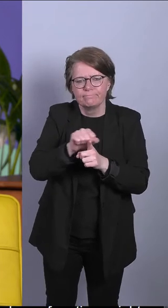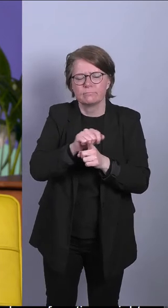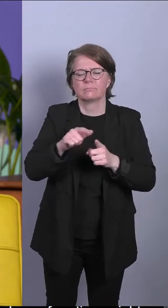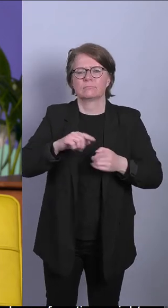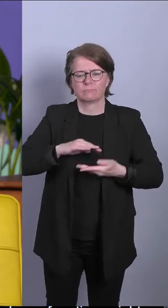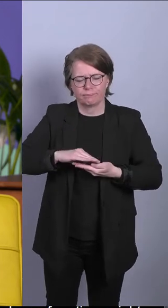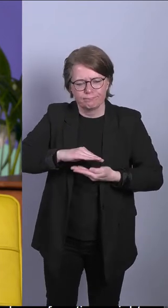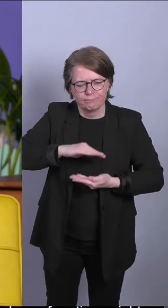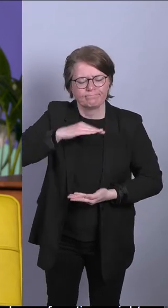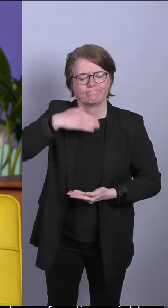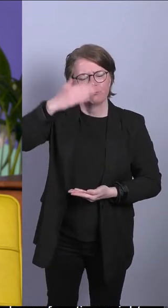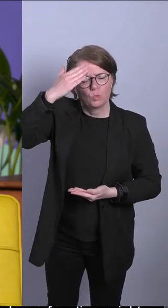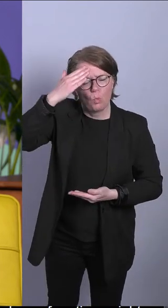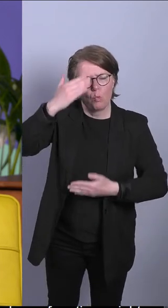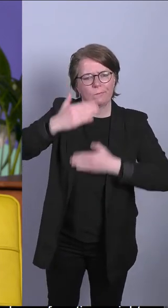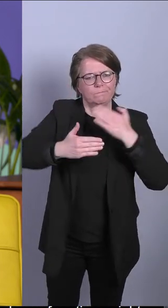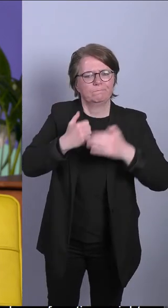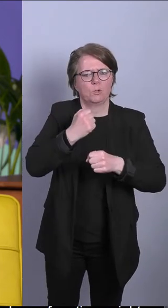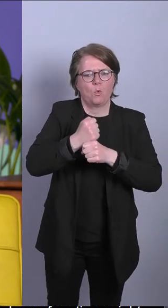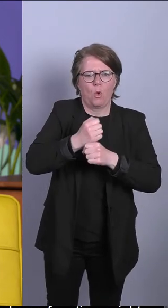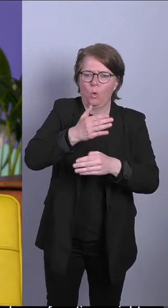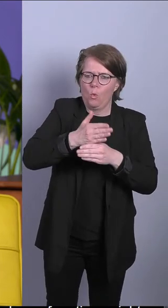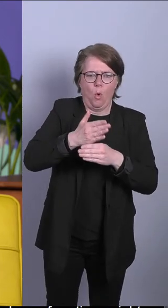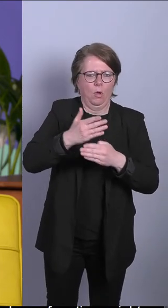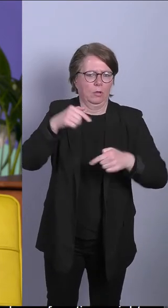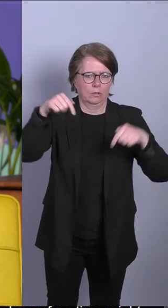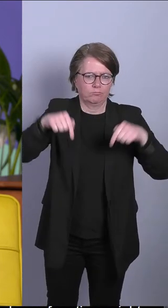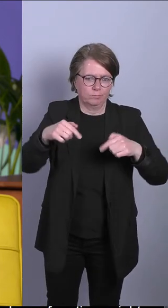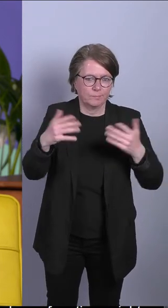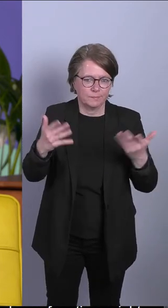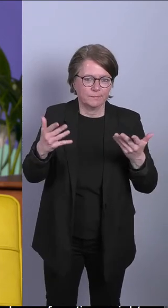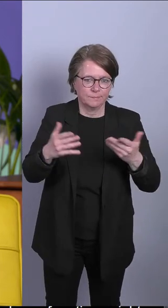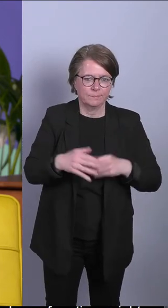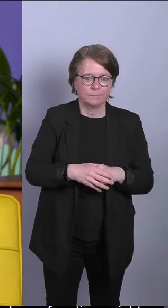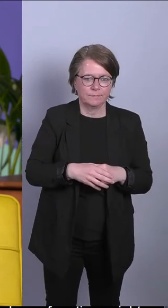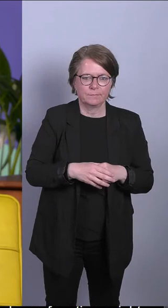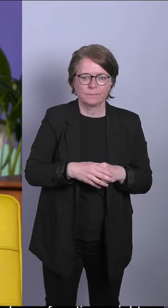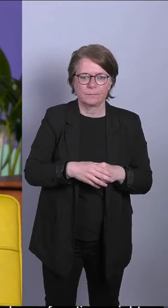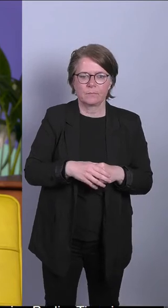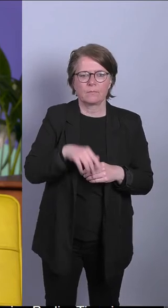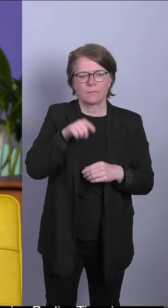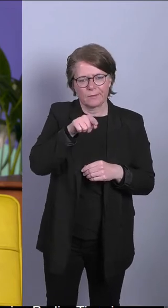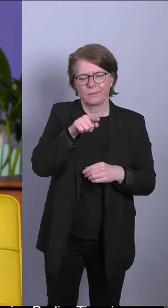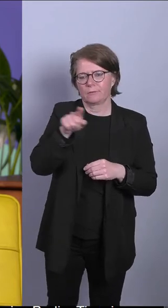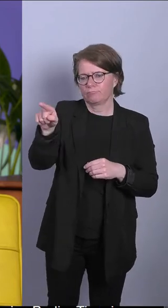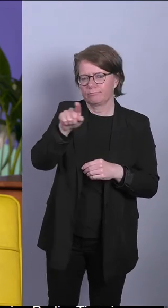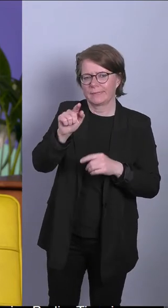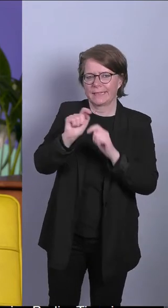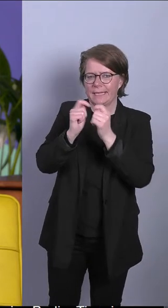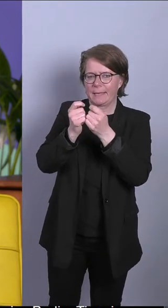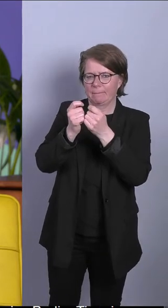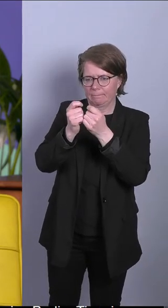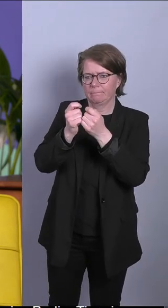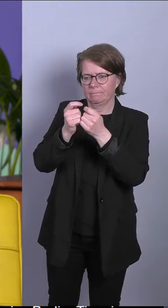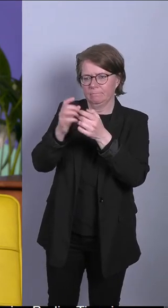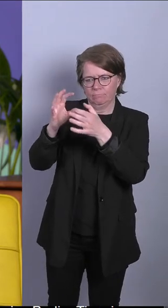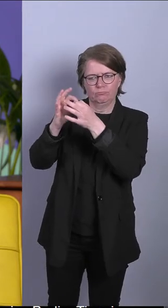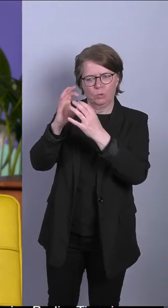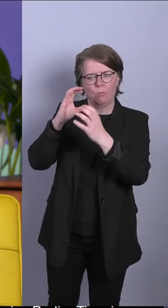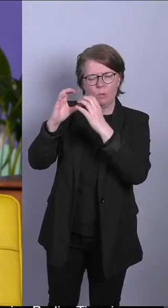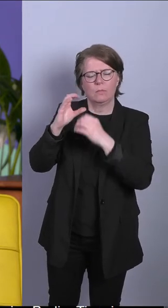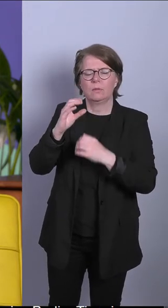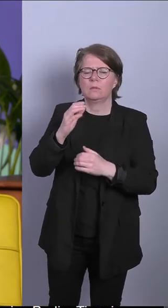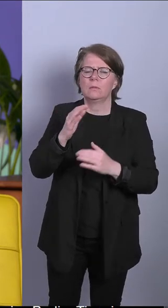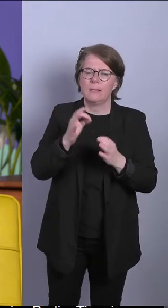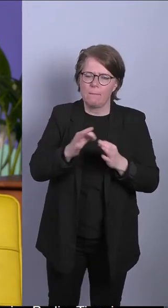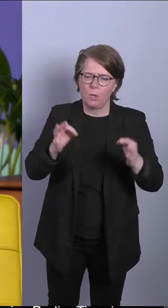will keep on developing and evolving. So, and I was reminded by my team to mention that the general training is now available